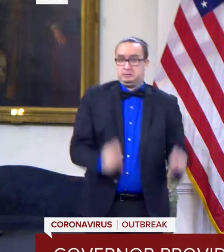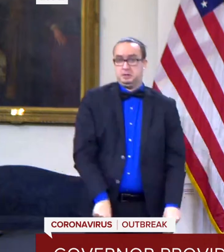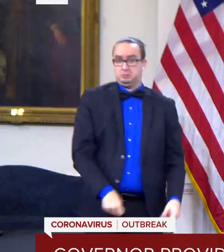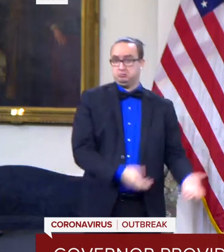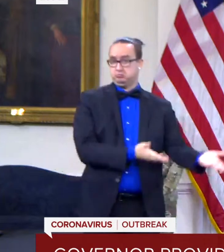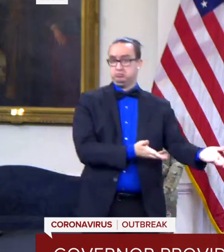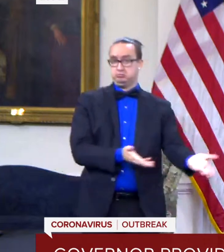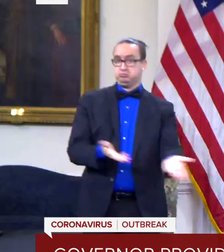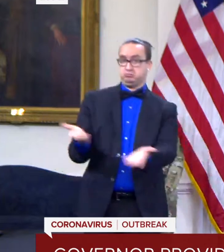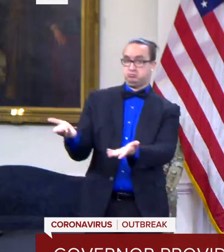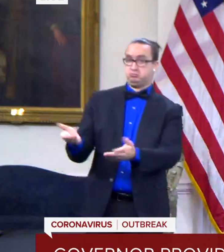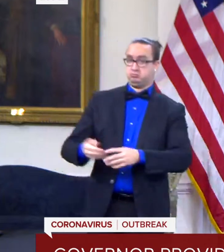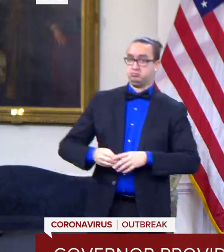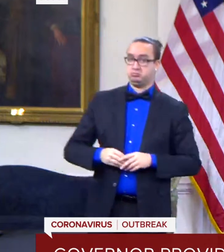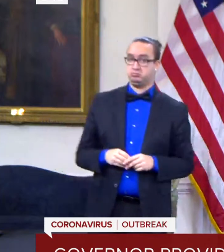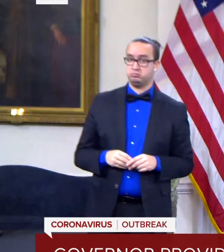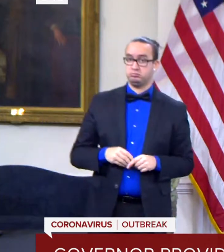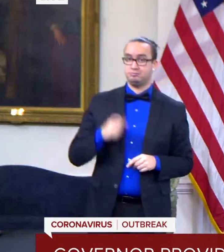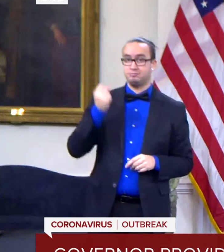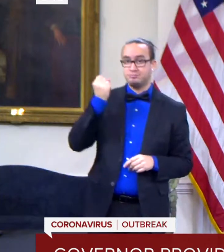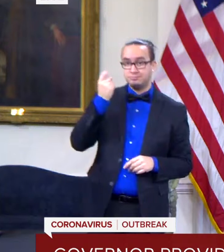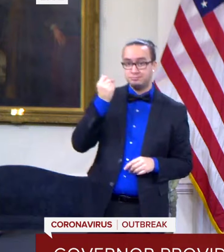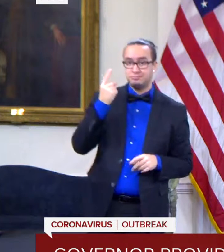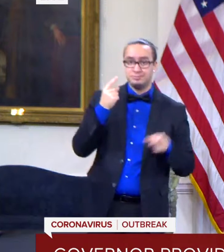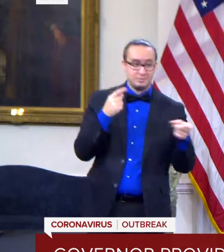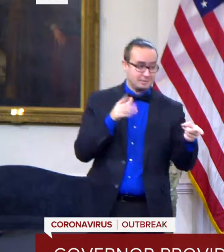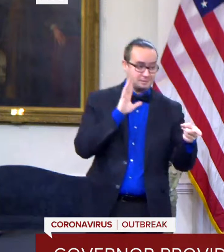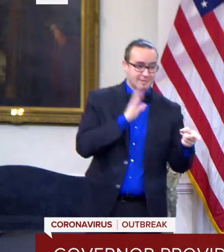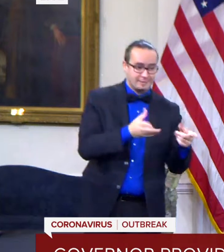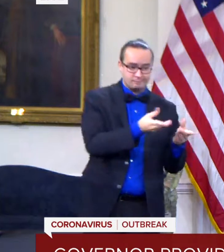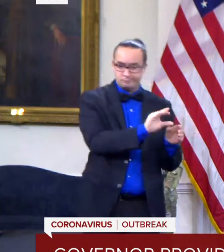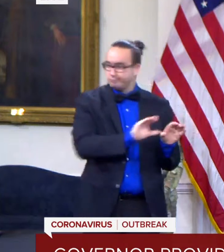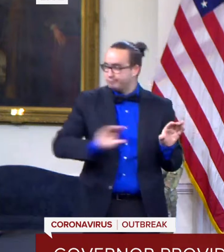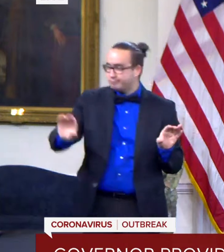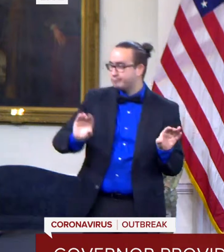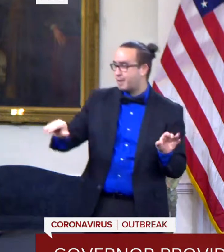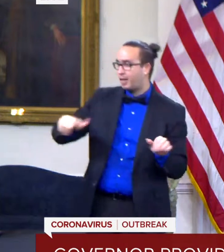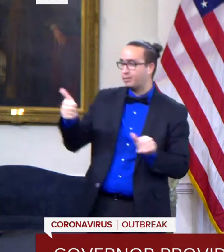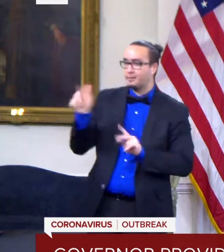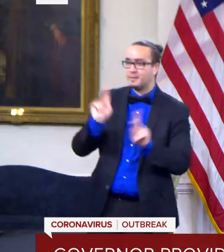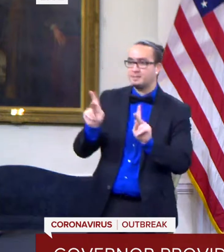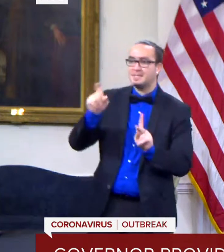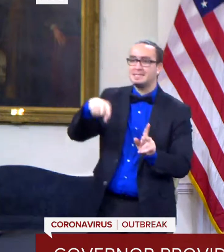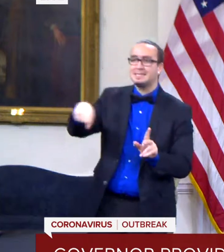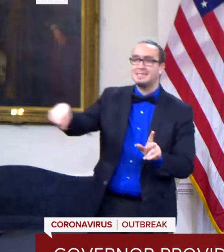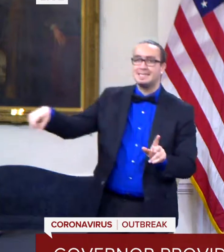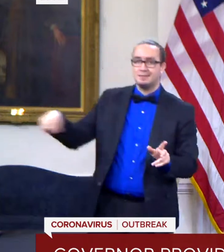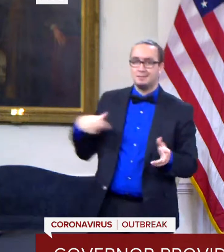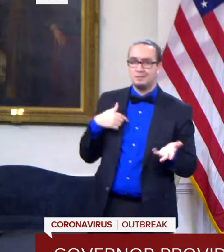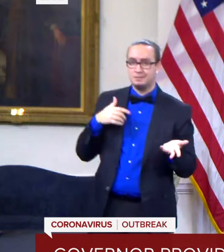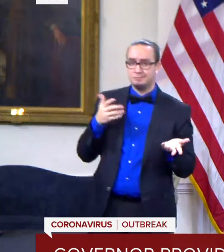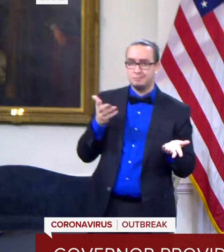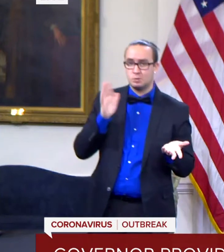folks to help. And that was just a difference of opinion. And they're not getting enough help when they turn down $9